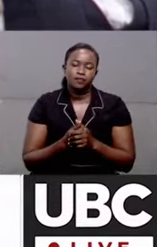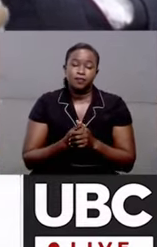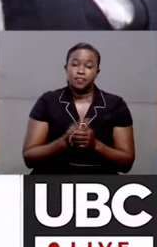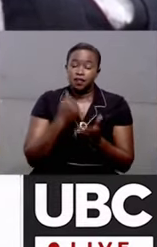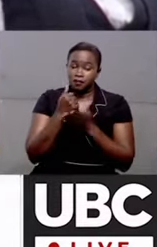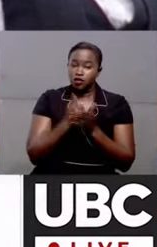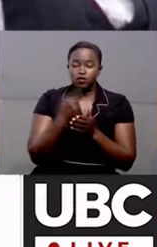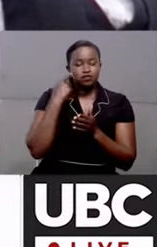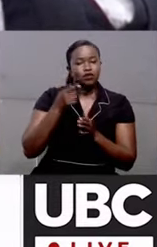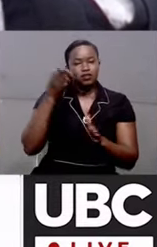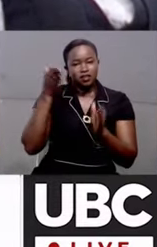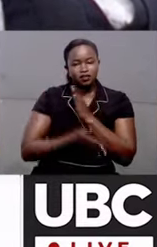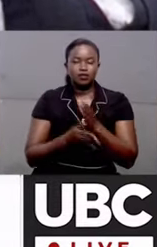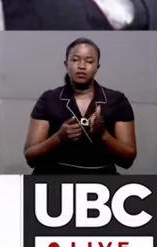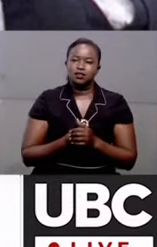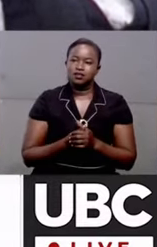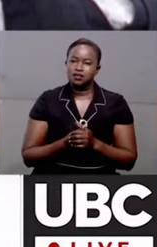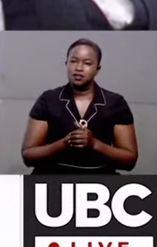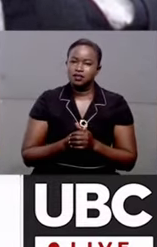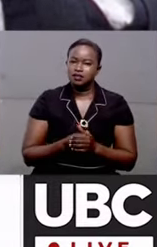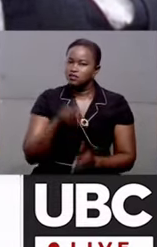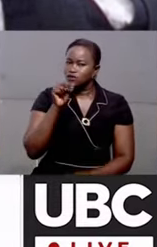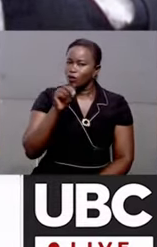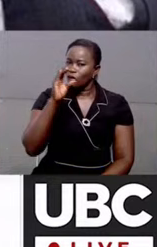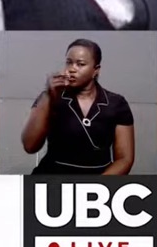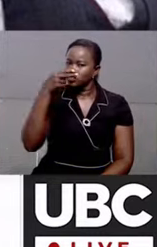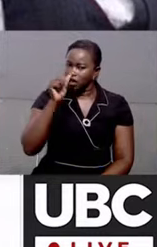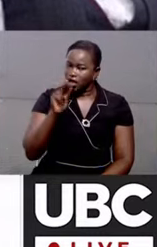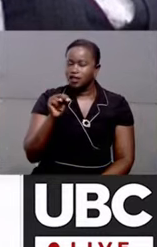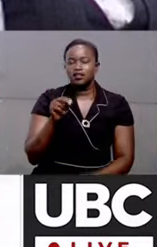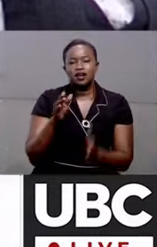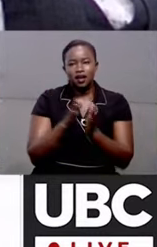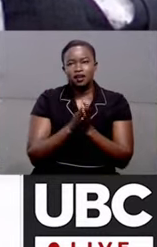record... No, China and Africa.